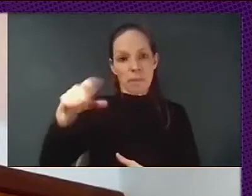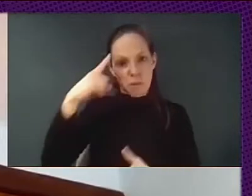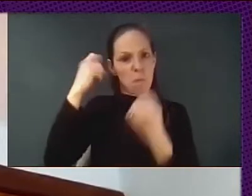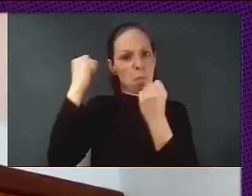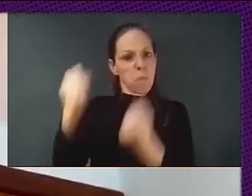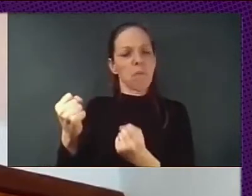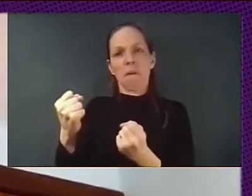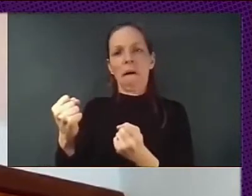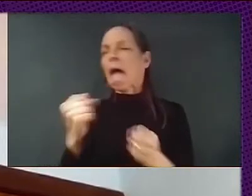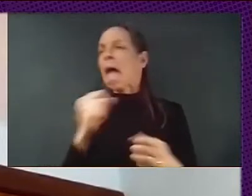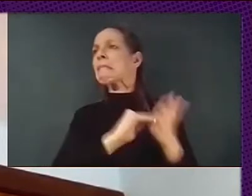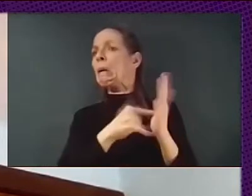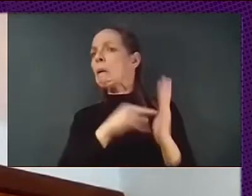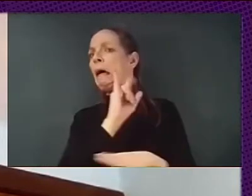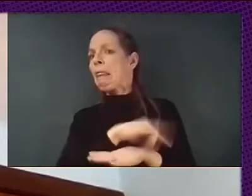so